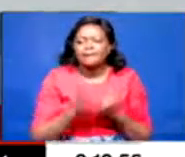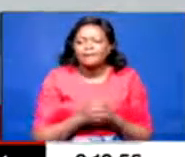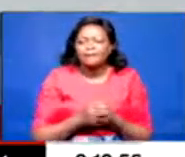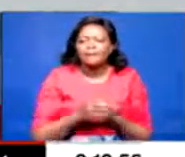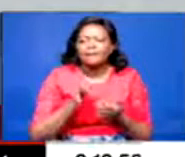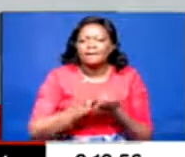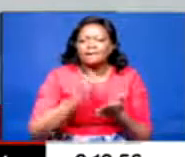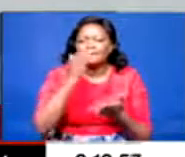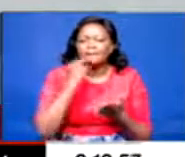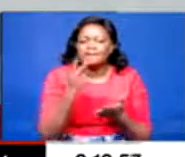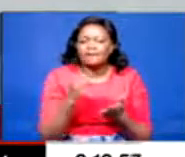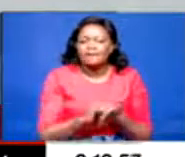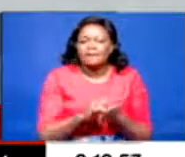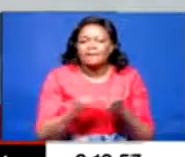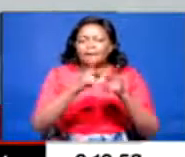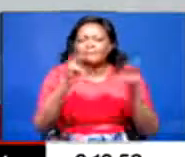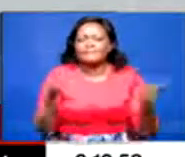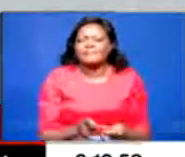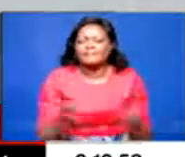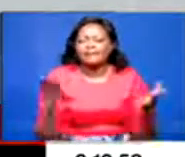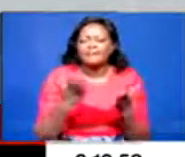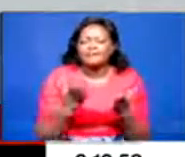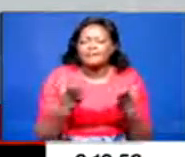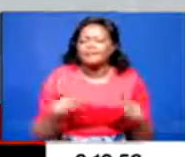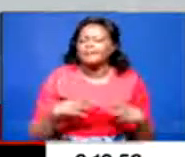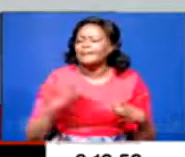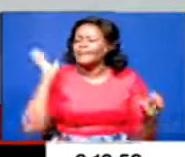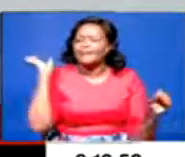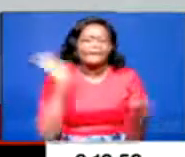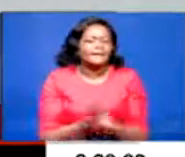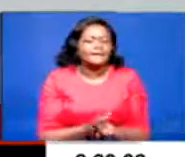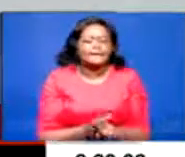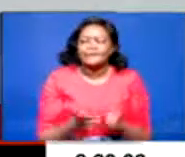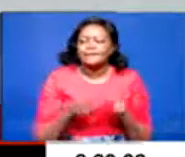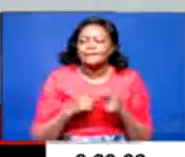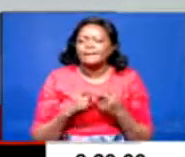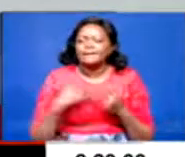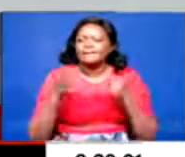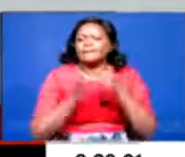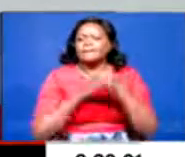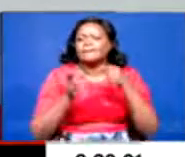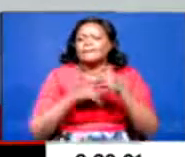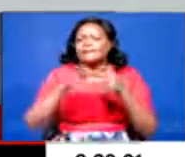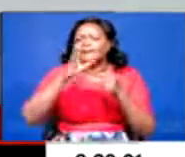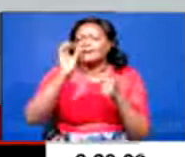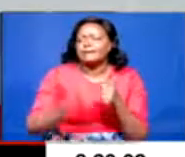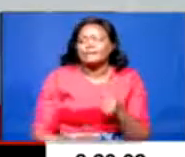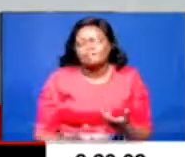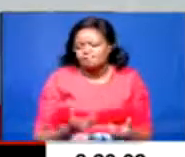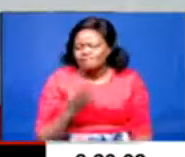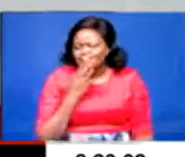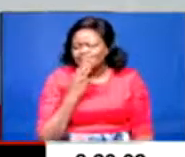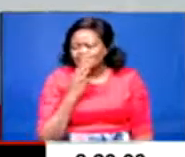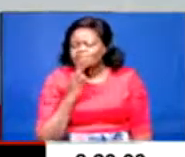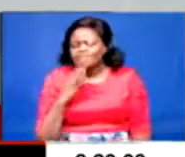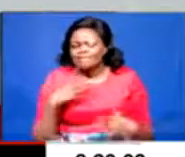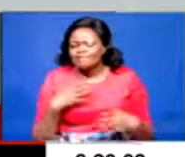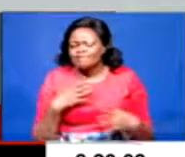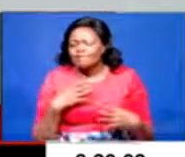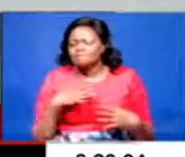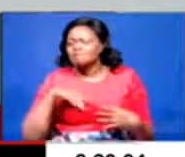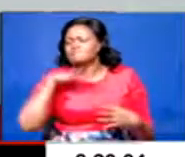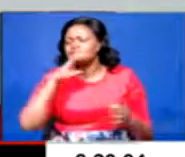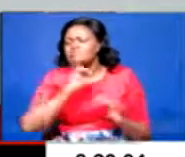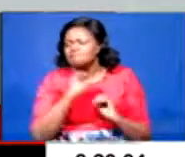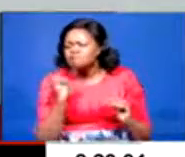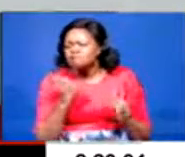you'd find it, there are places where the turnout was so high, you'd even have, 97%. Yeah. And you're like, aye, people didn't even die in that polling station. Mm.